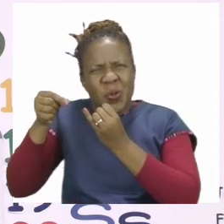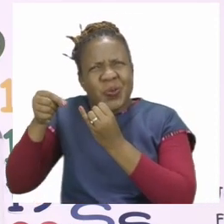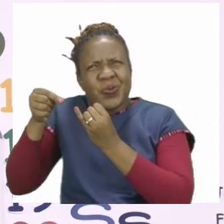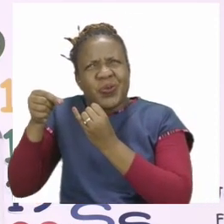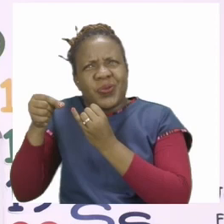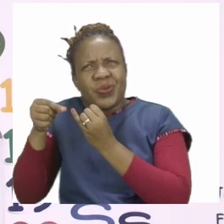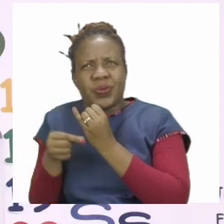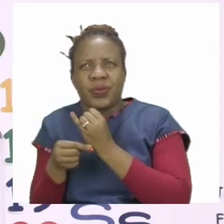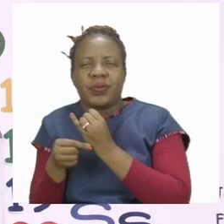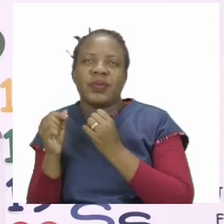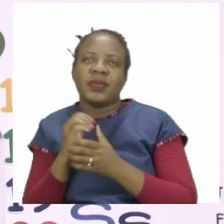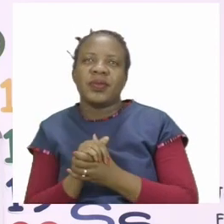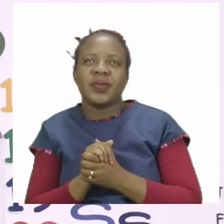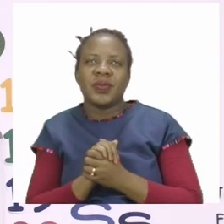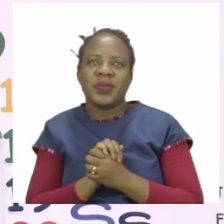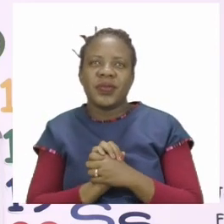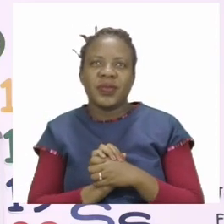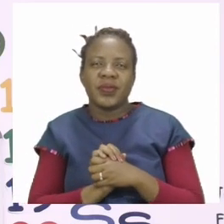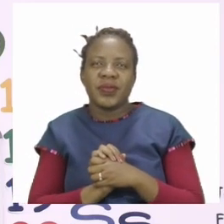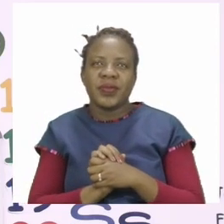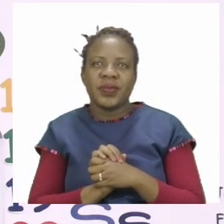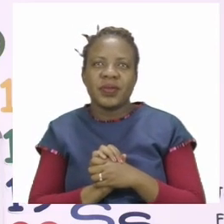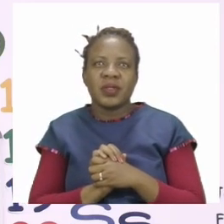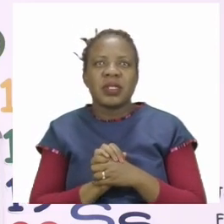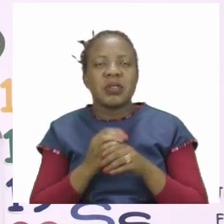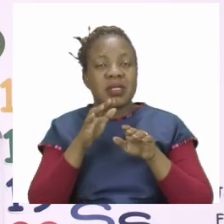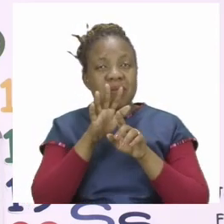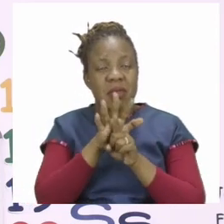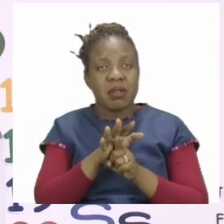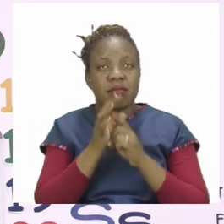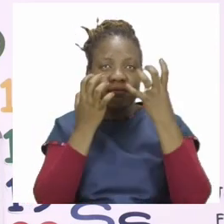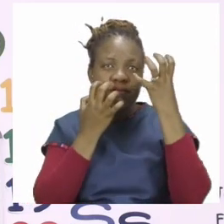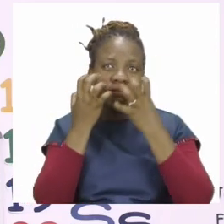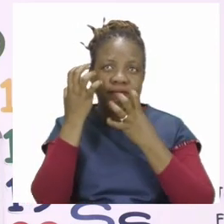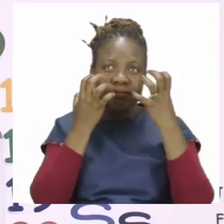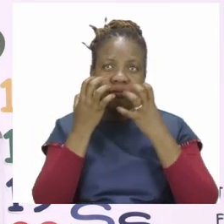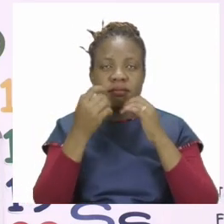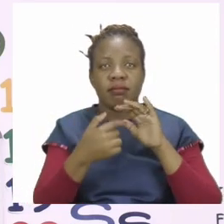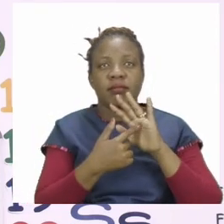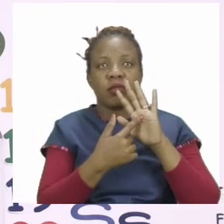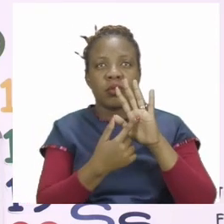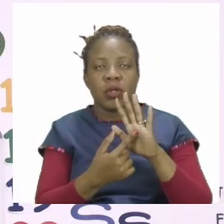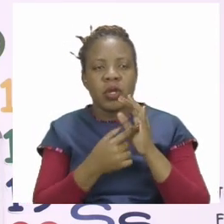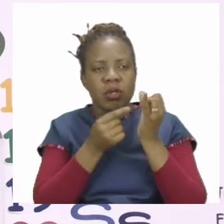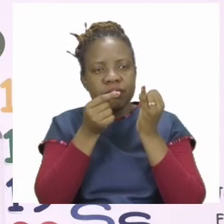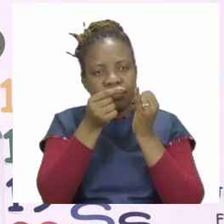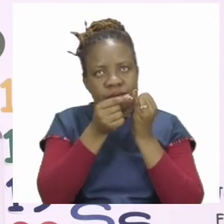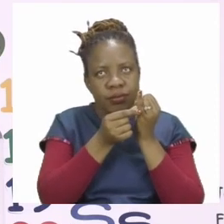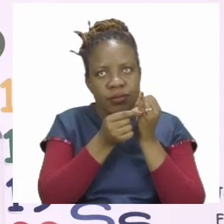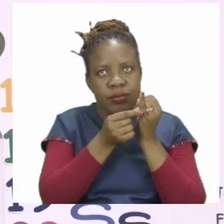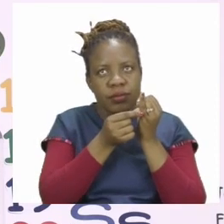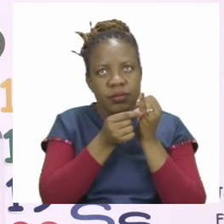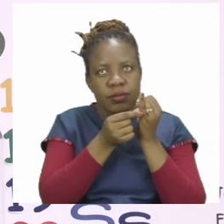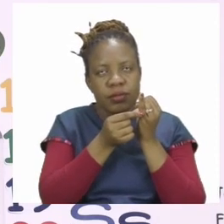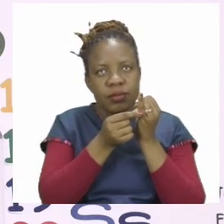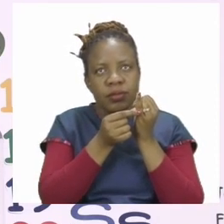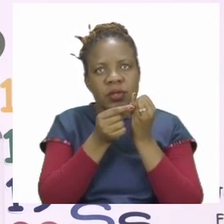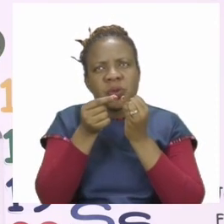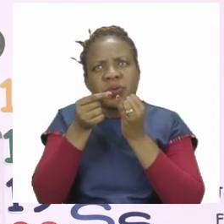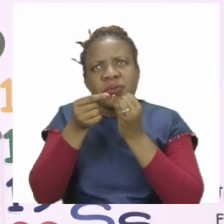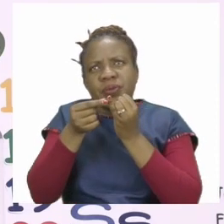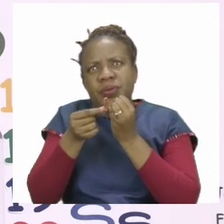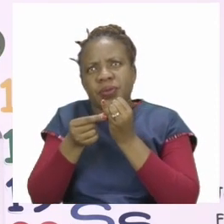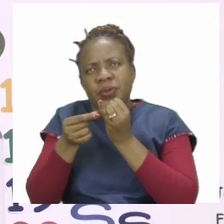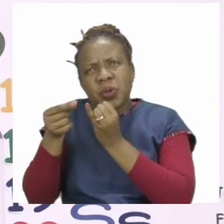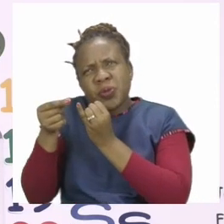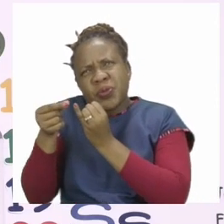now look at the picture and you can see this carrot is thin, but